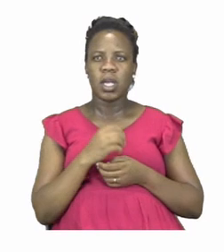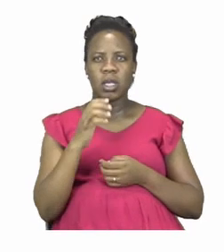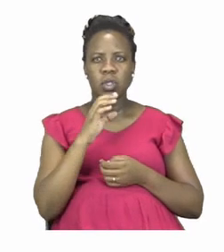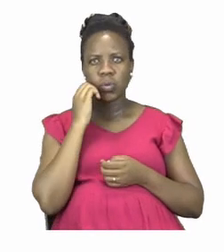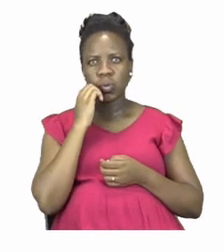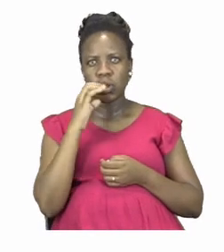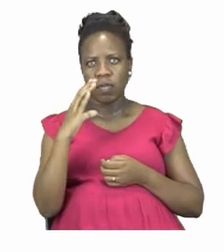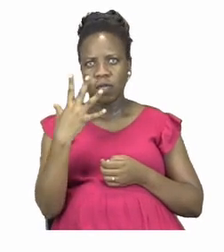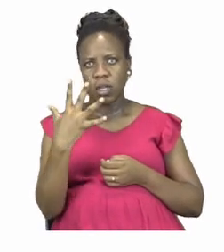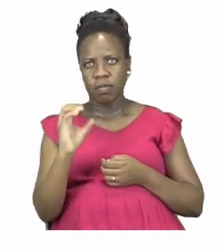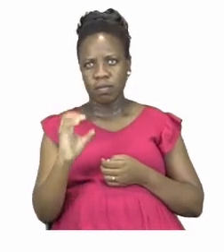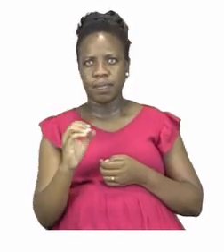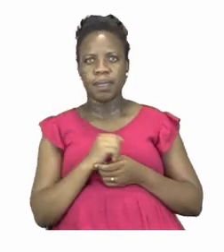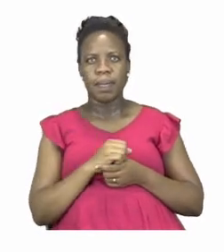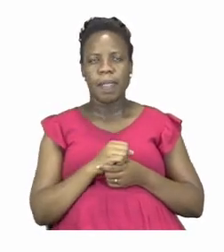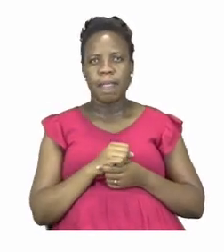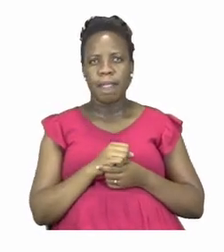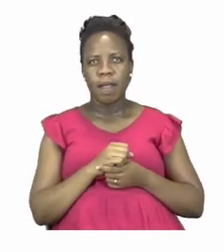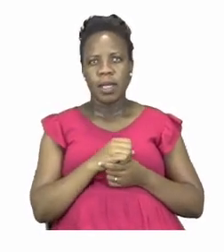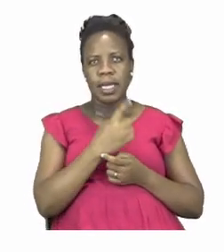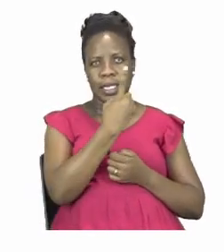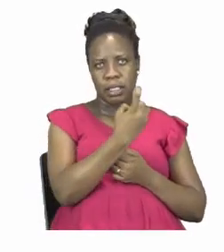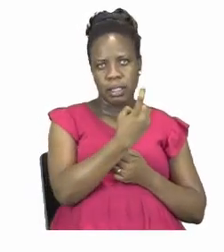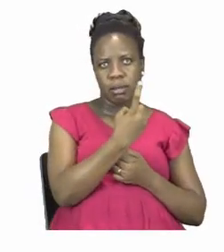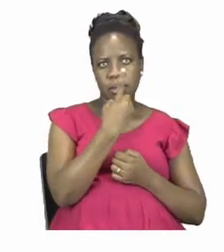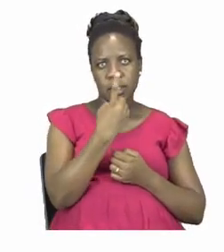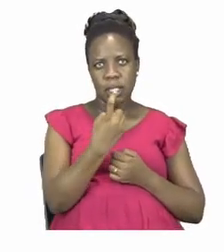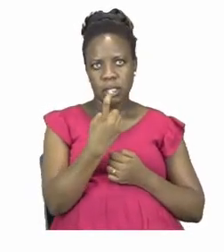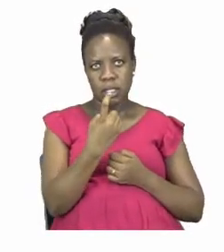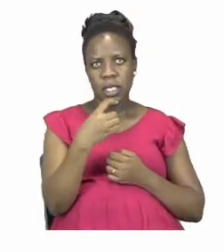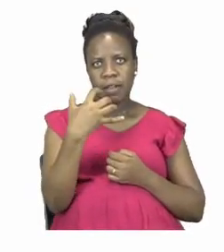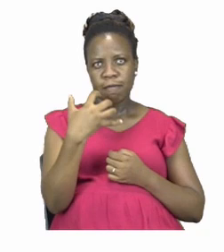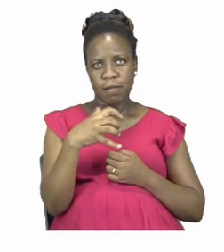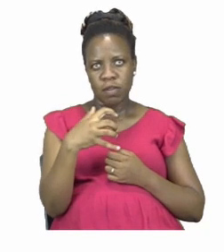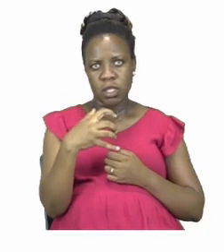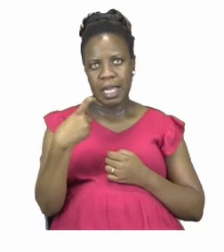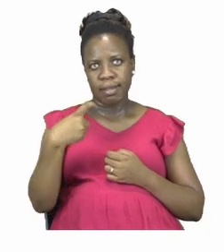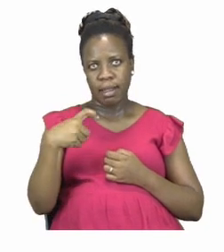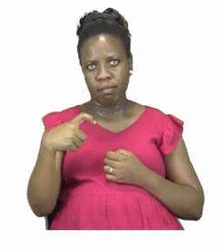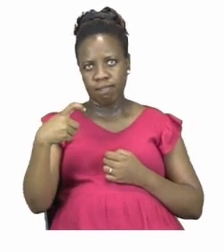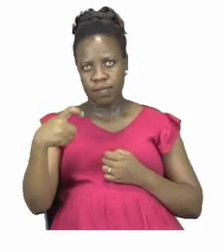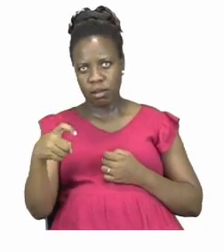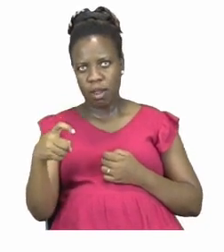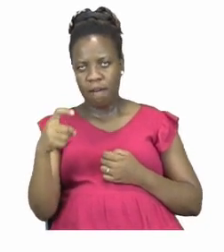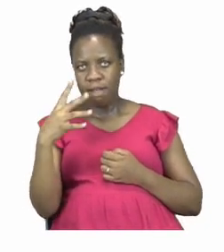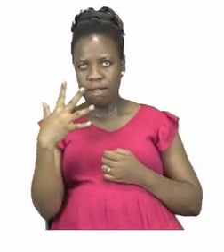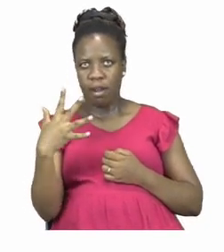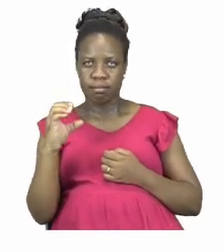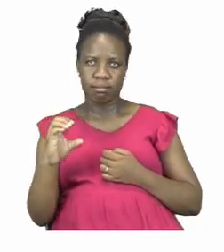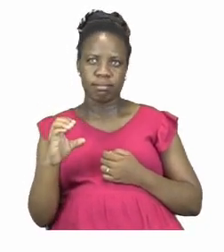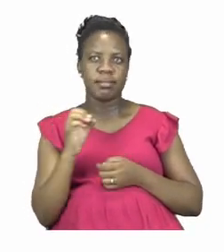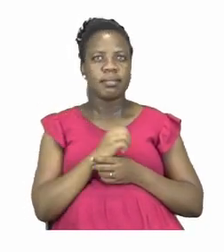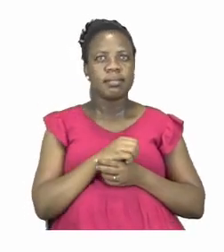go ahead and you add up all your coins, then you will get 75 cents. So you